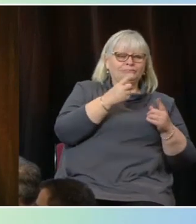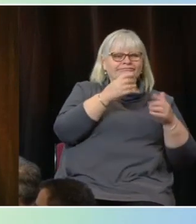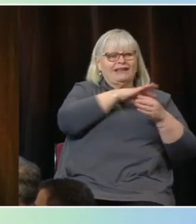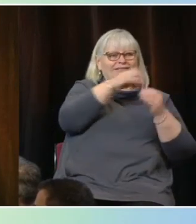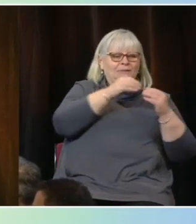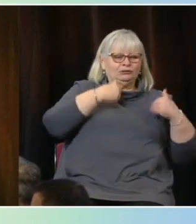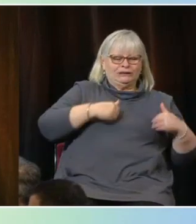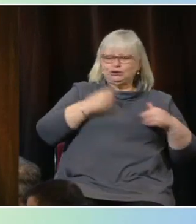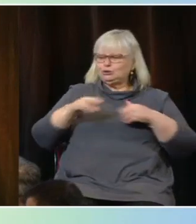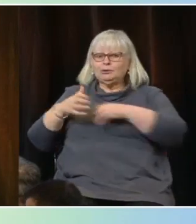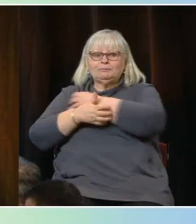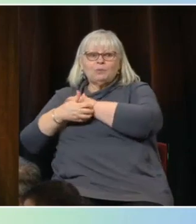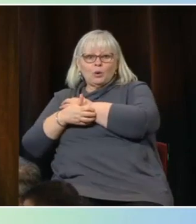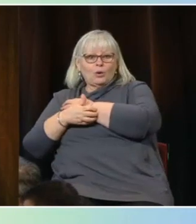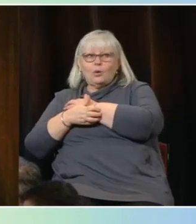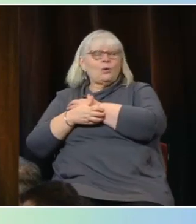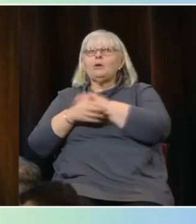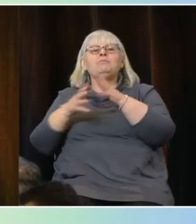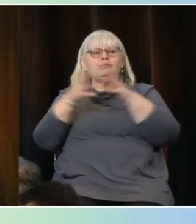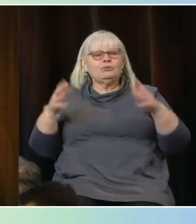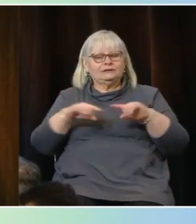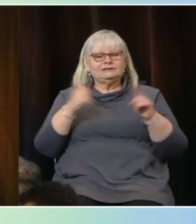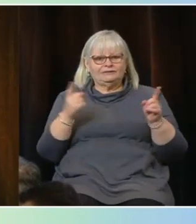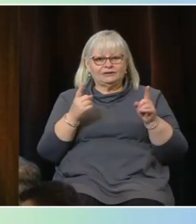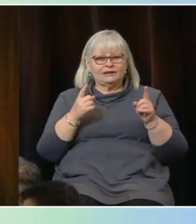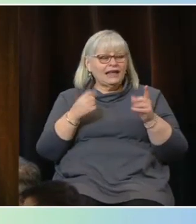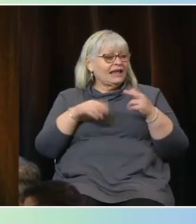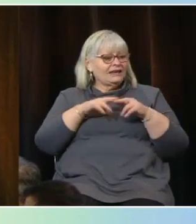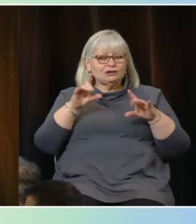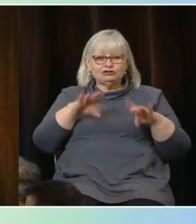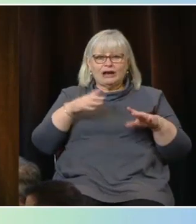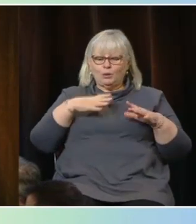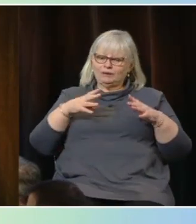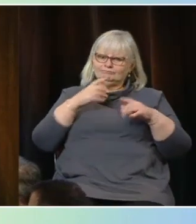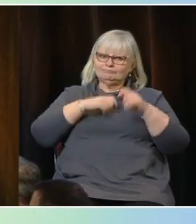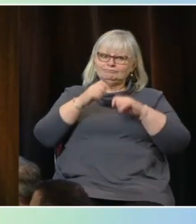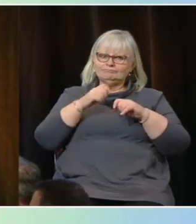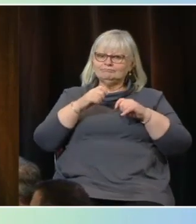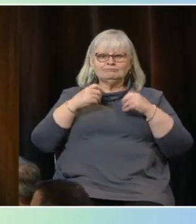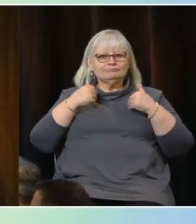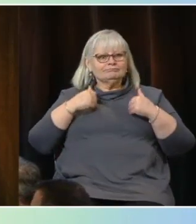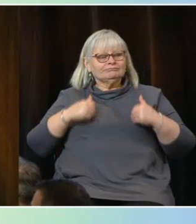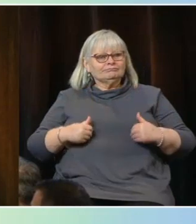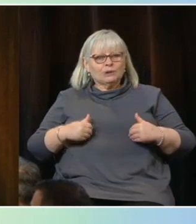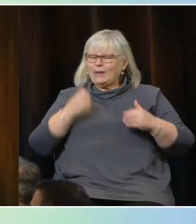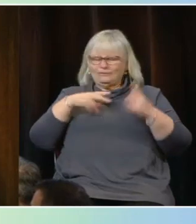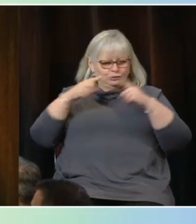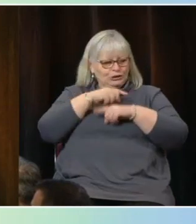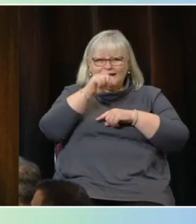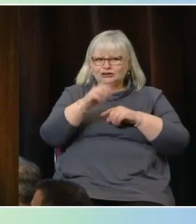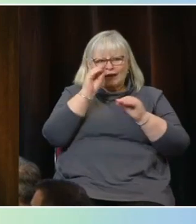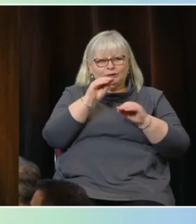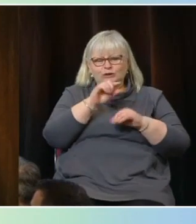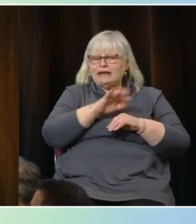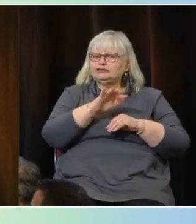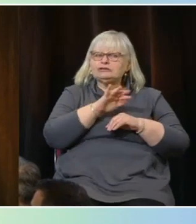between year three and year nine if we're going to thrive as a nation and build Prosperity we simply have to turn this around there